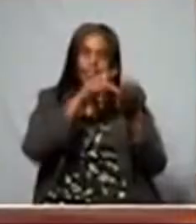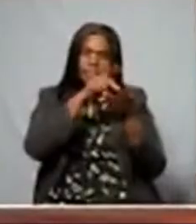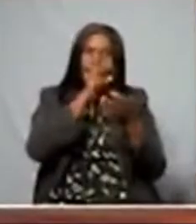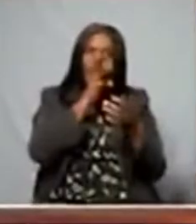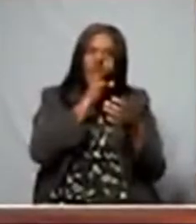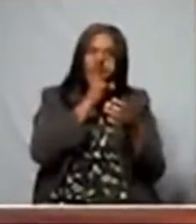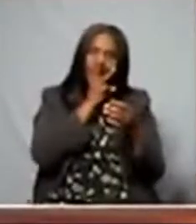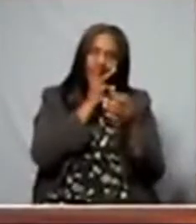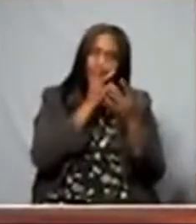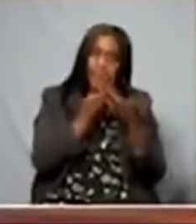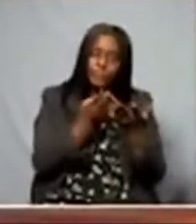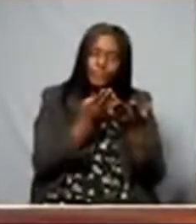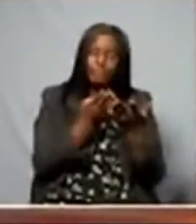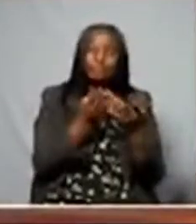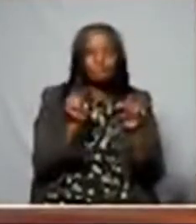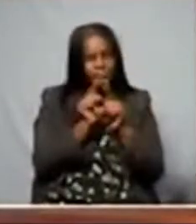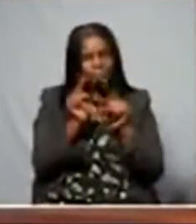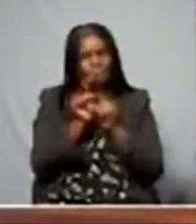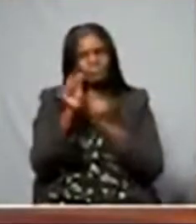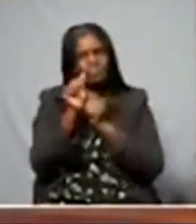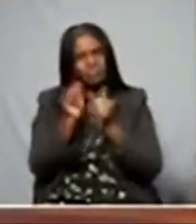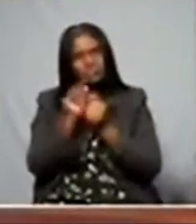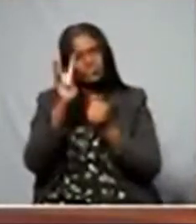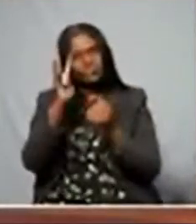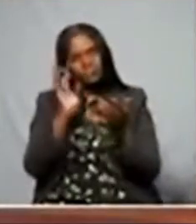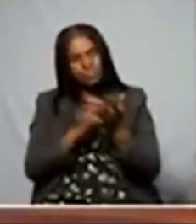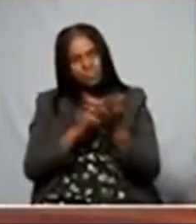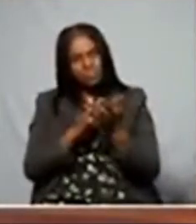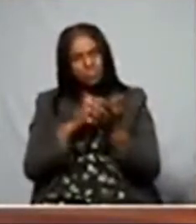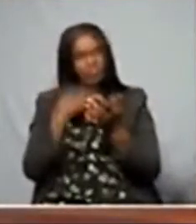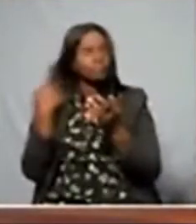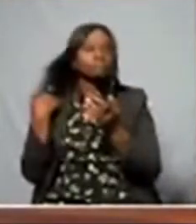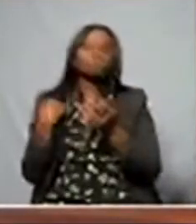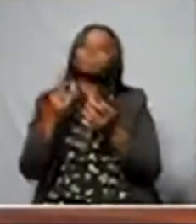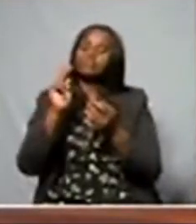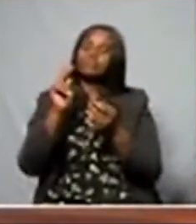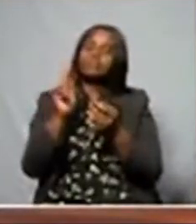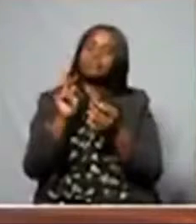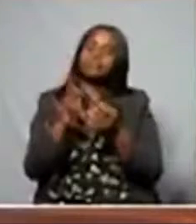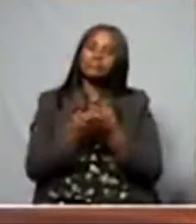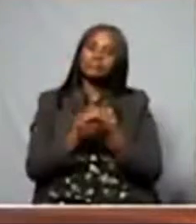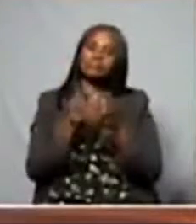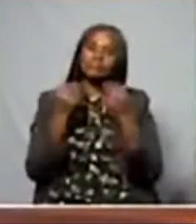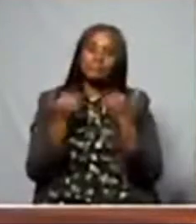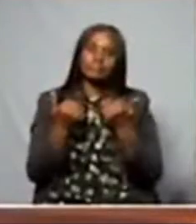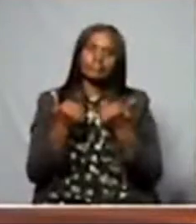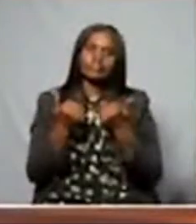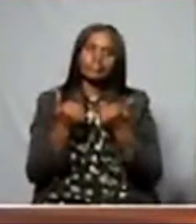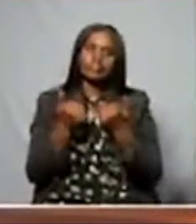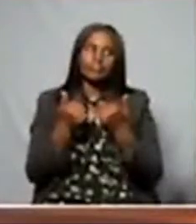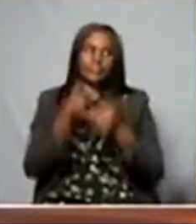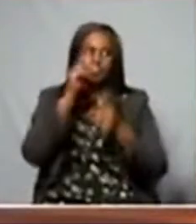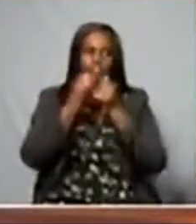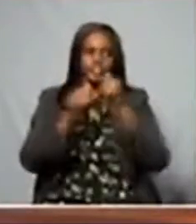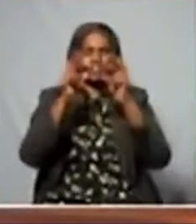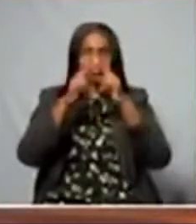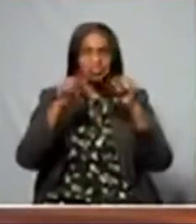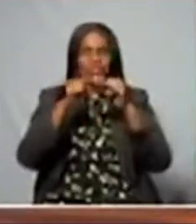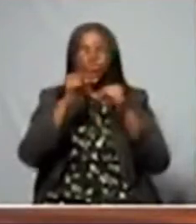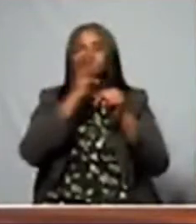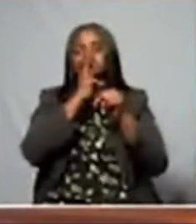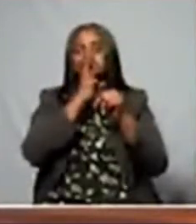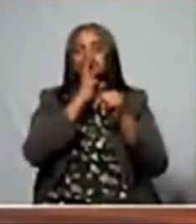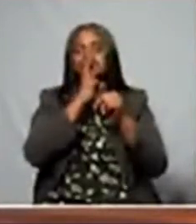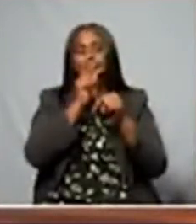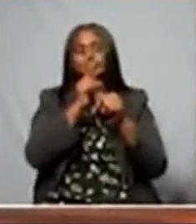scheme, it is about 4,000 kwacha. Now, because rural water is